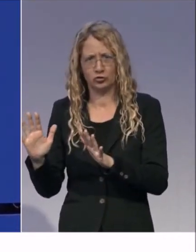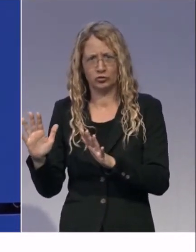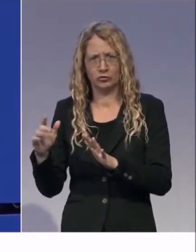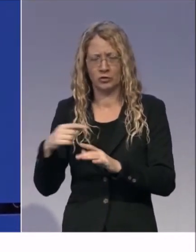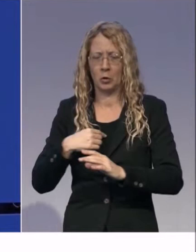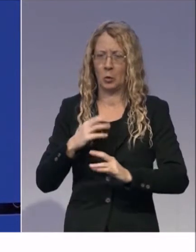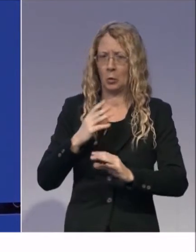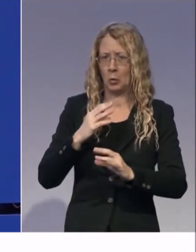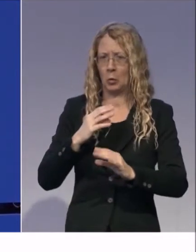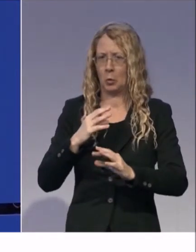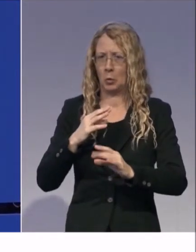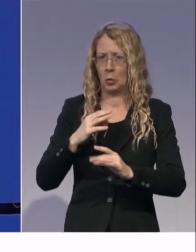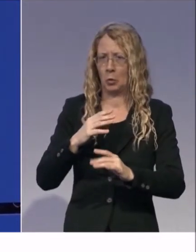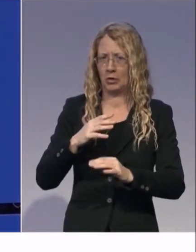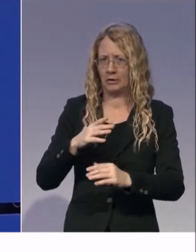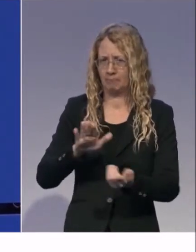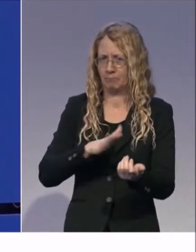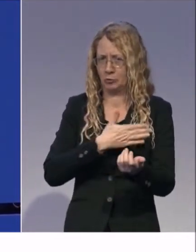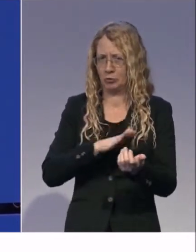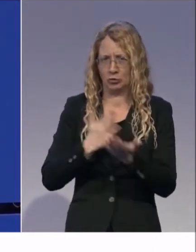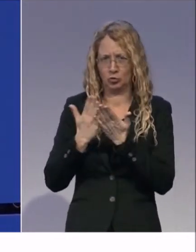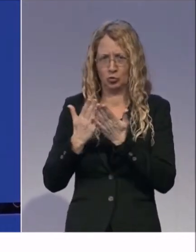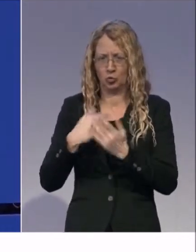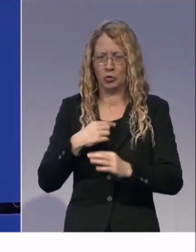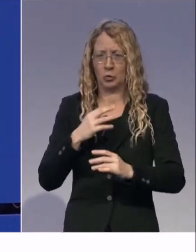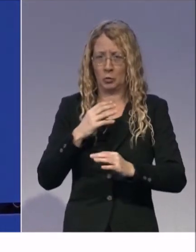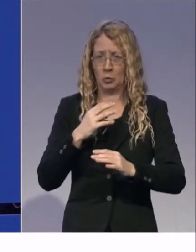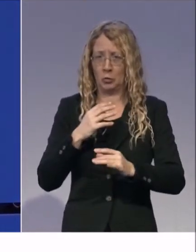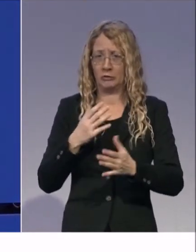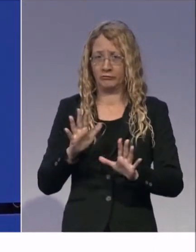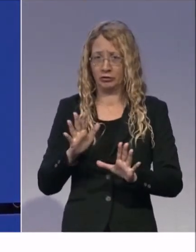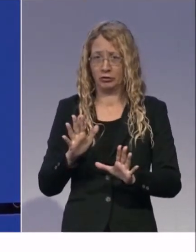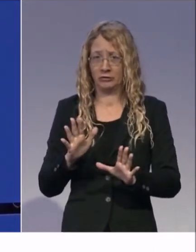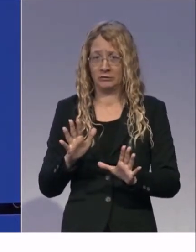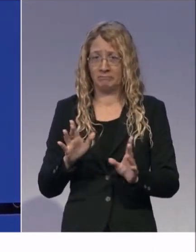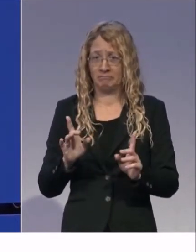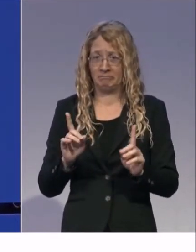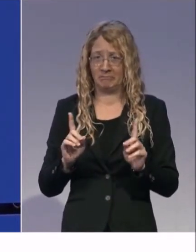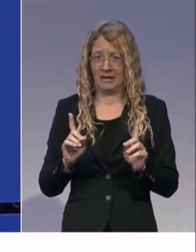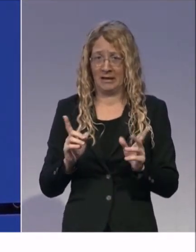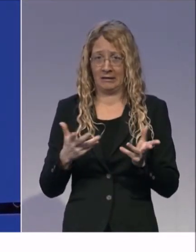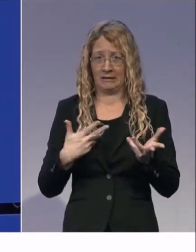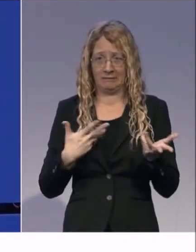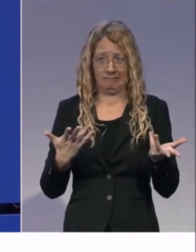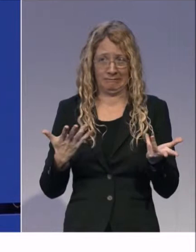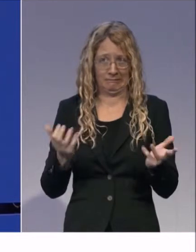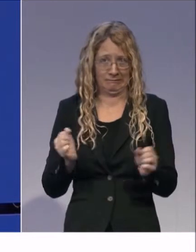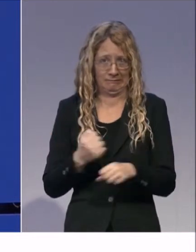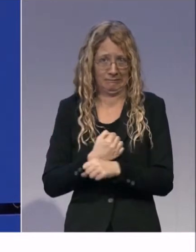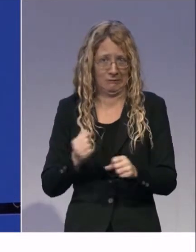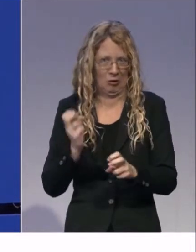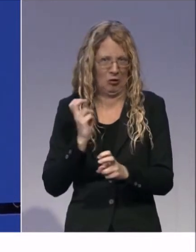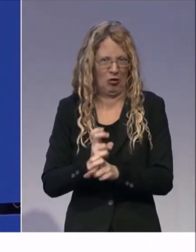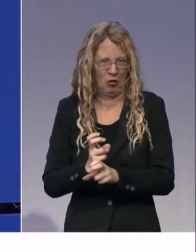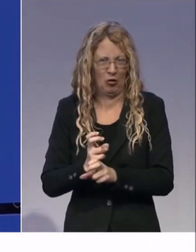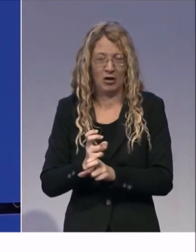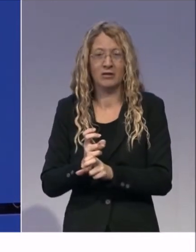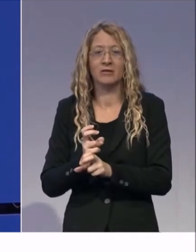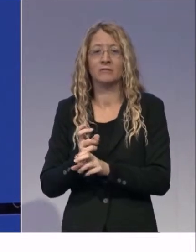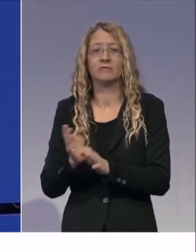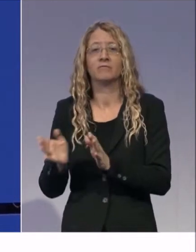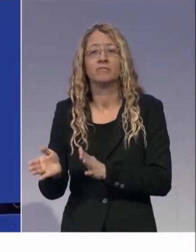I was going to be broke. And so got a job in IT. I actually worked at the Daily Mirror under Piers